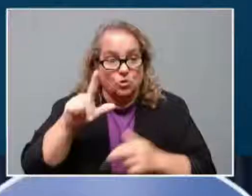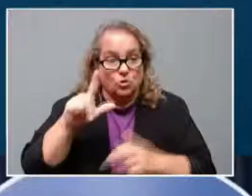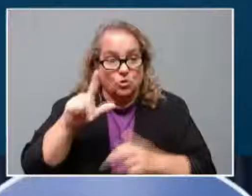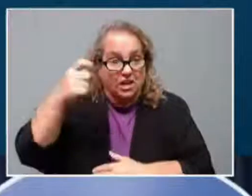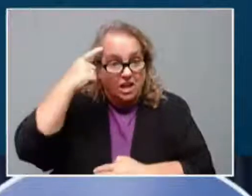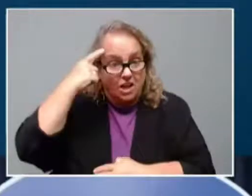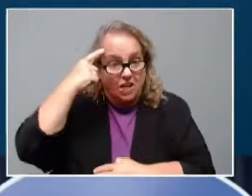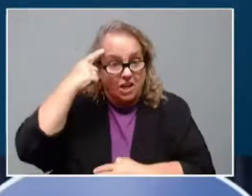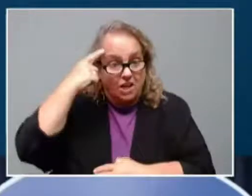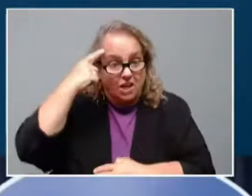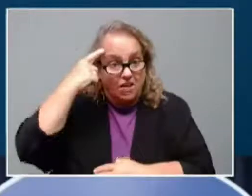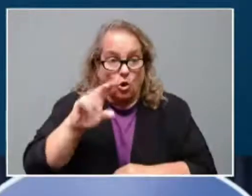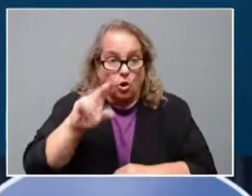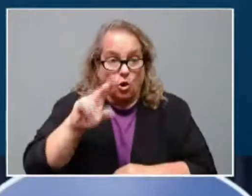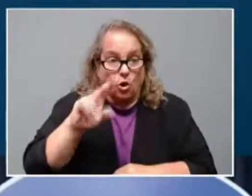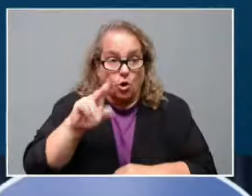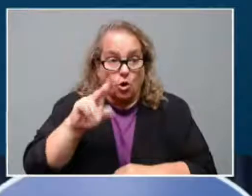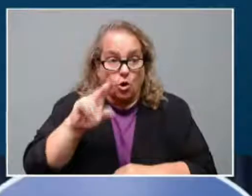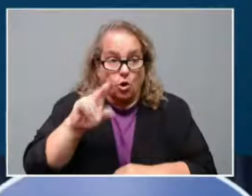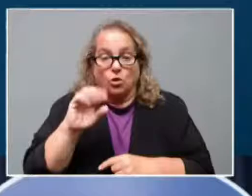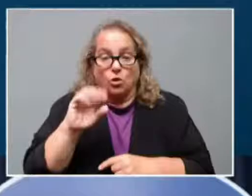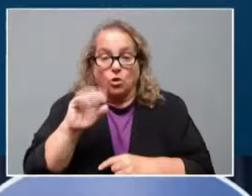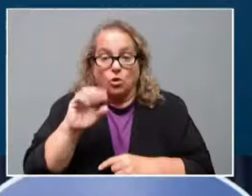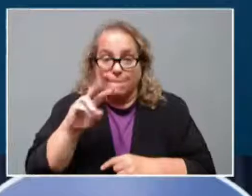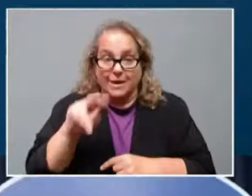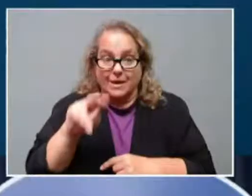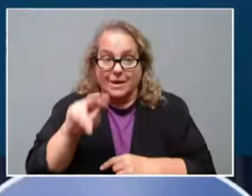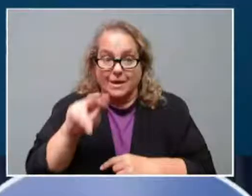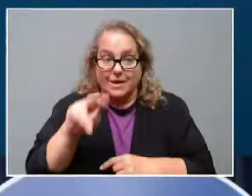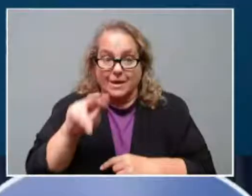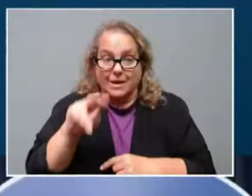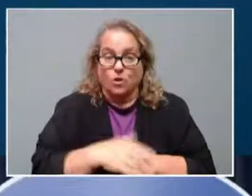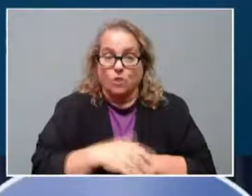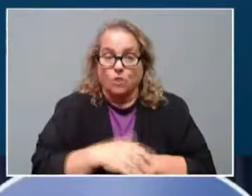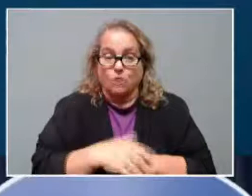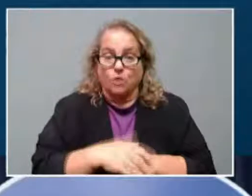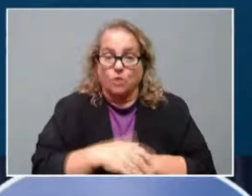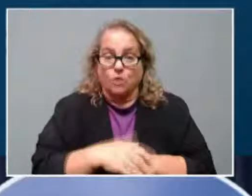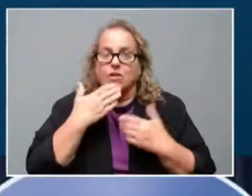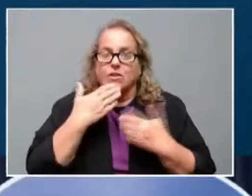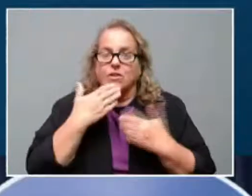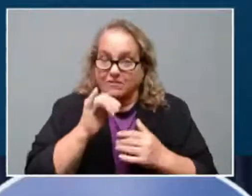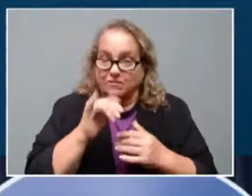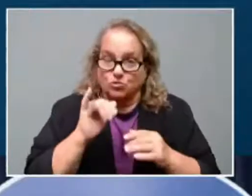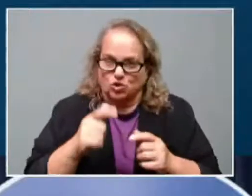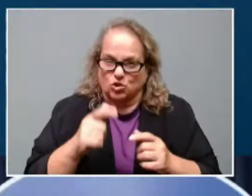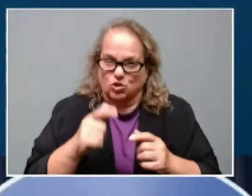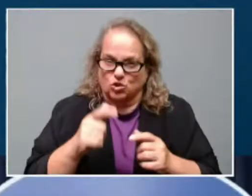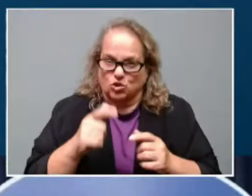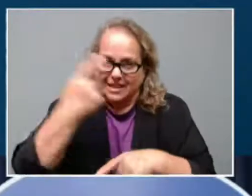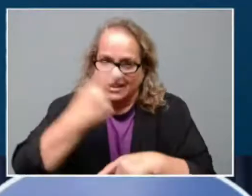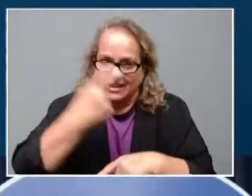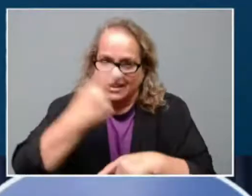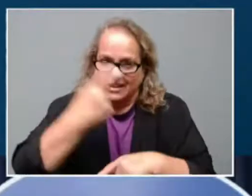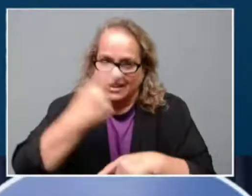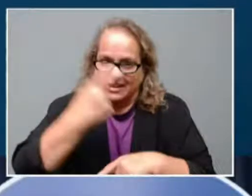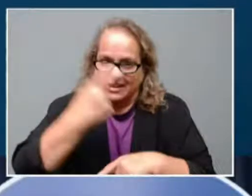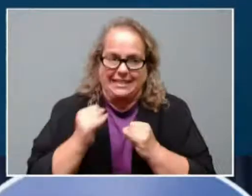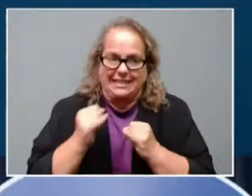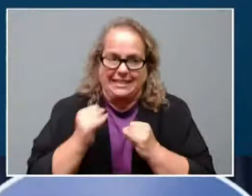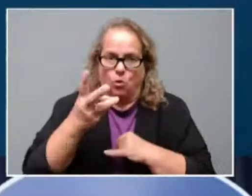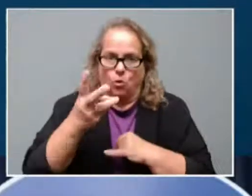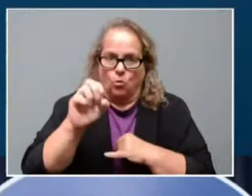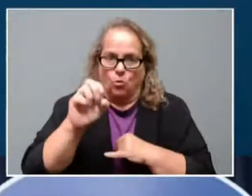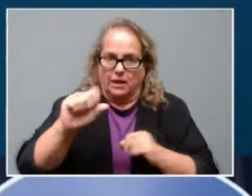to celebrate that day. This company is a maker of aluminum and steel wheels for passenger cars and light trucks. As